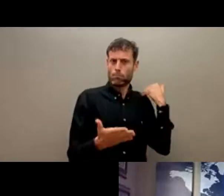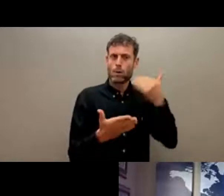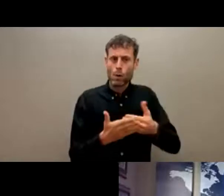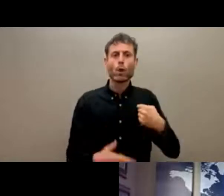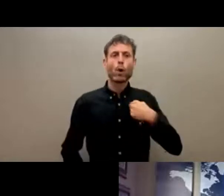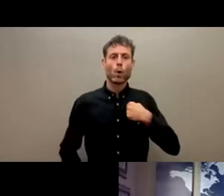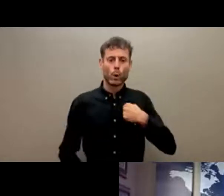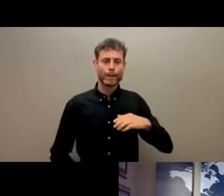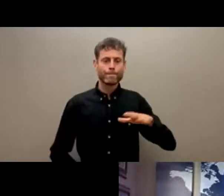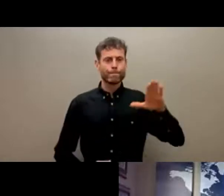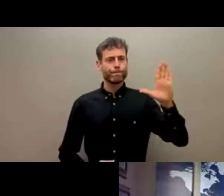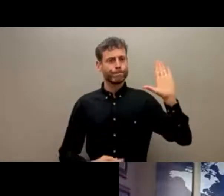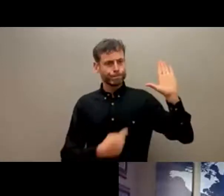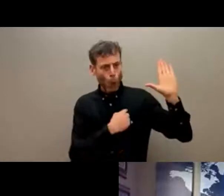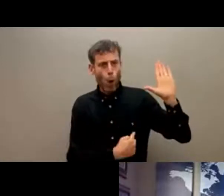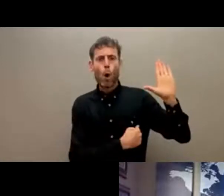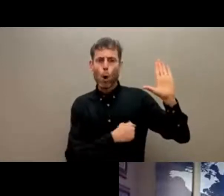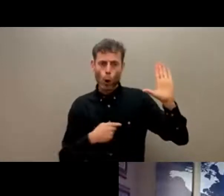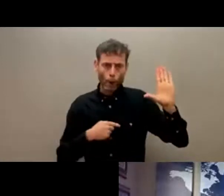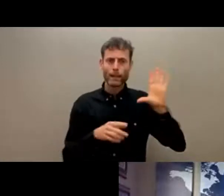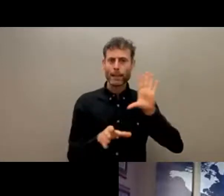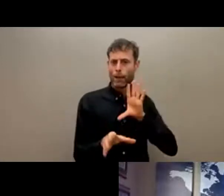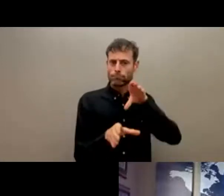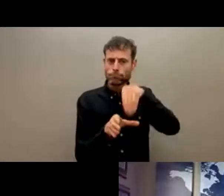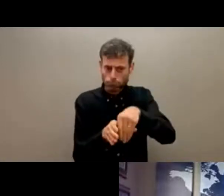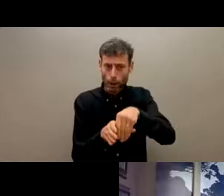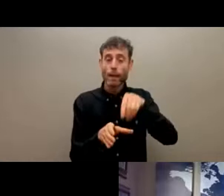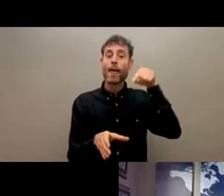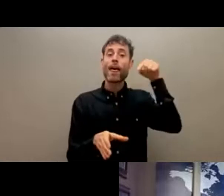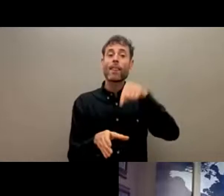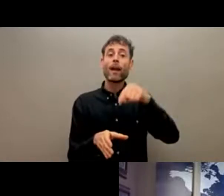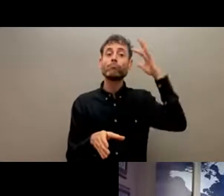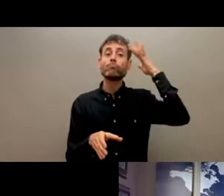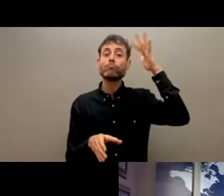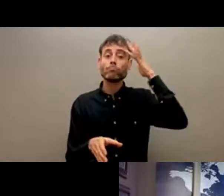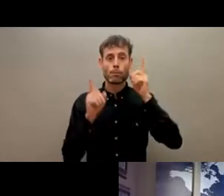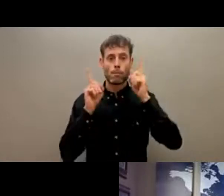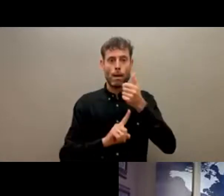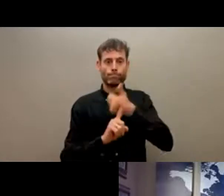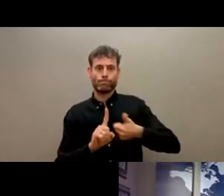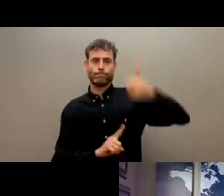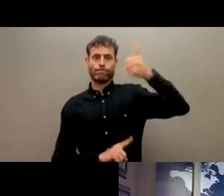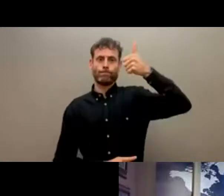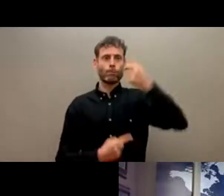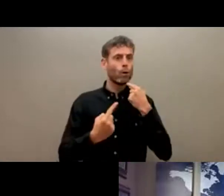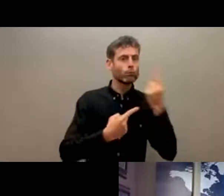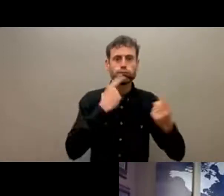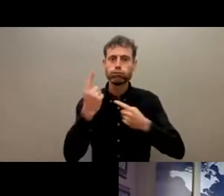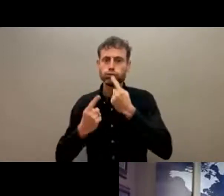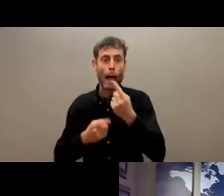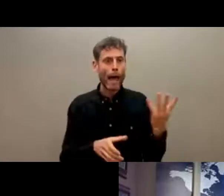really championed and led by the leadership of the organization. I've seen in the past models